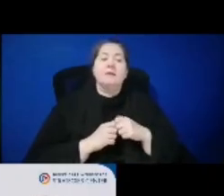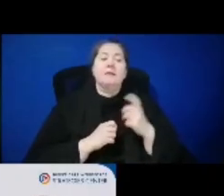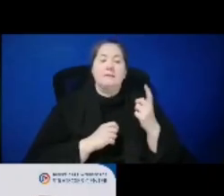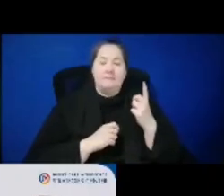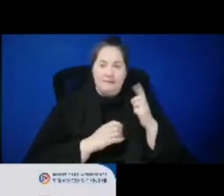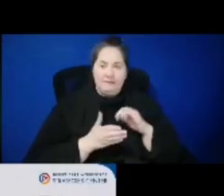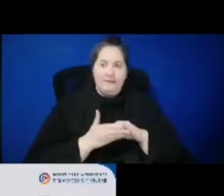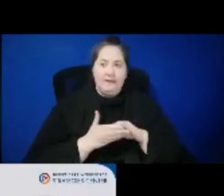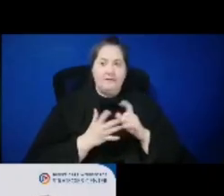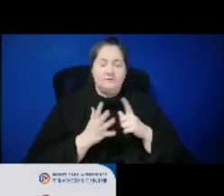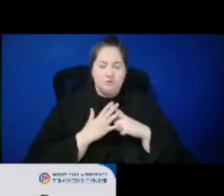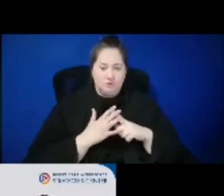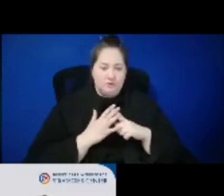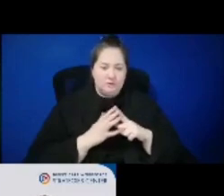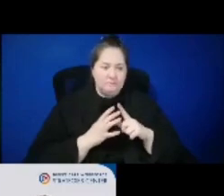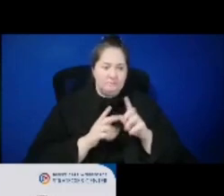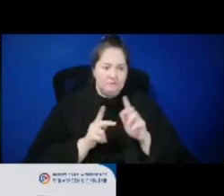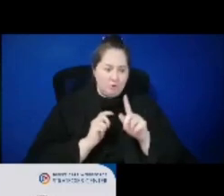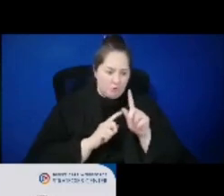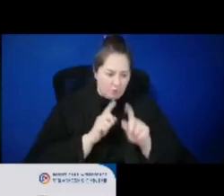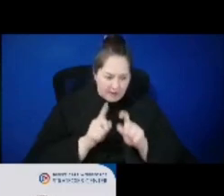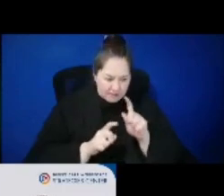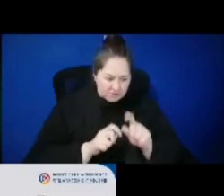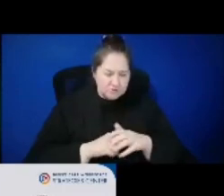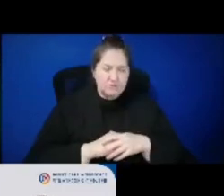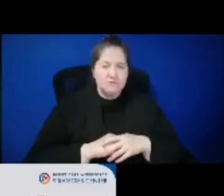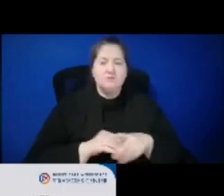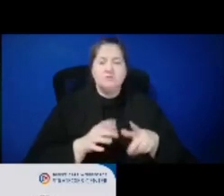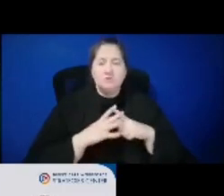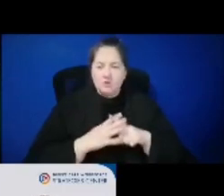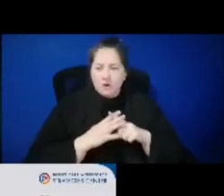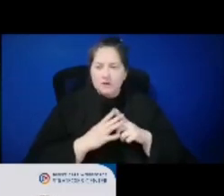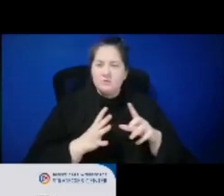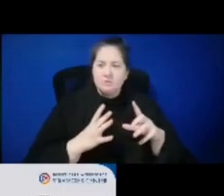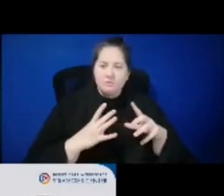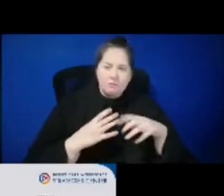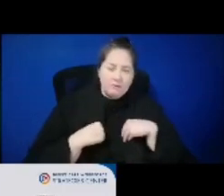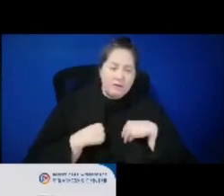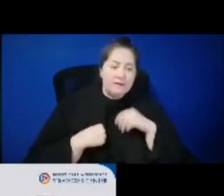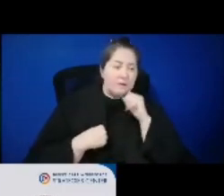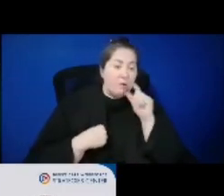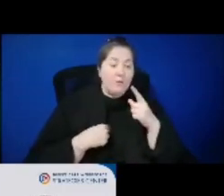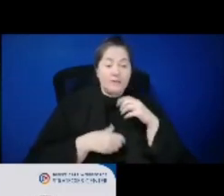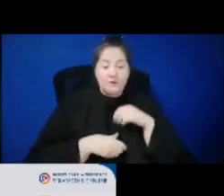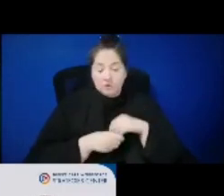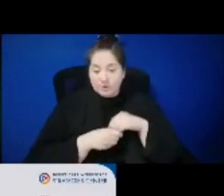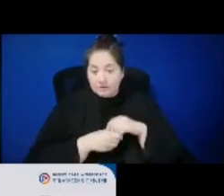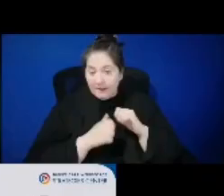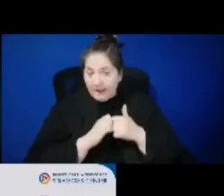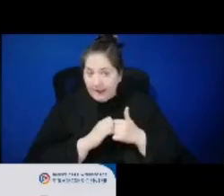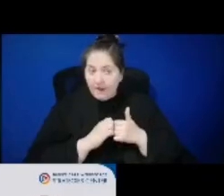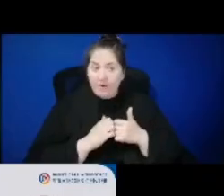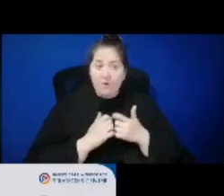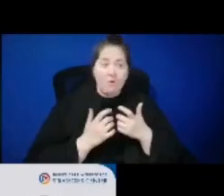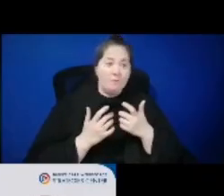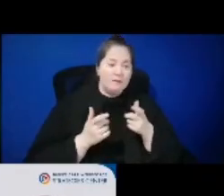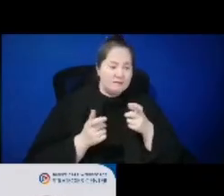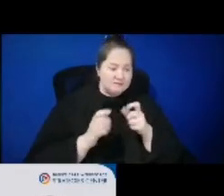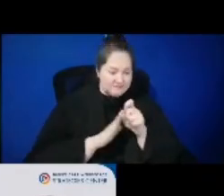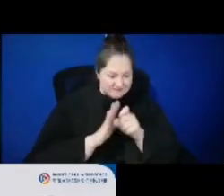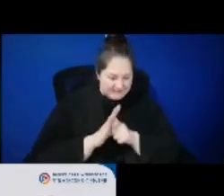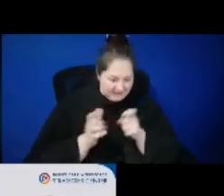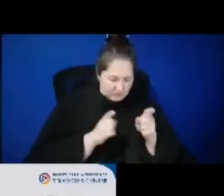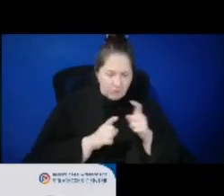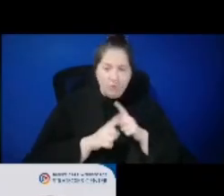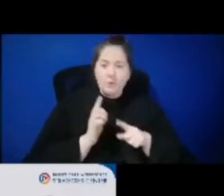that they are starting to get questions about, that they're beginning to sort of embrace, not only internally and how the state handles it, but also what